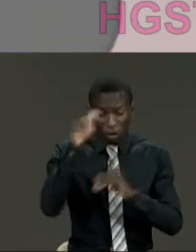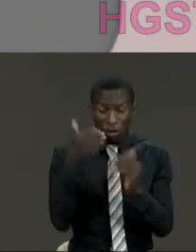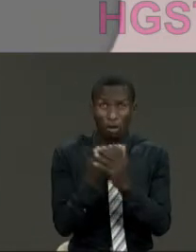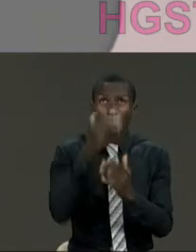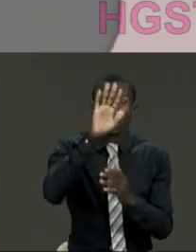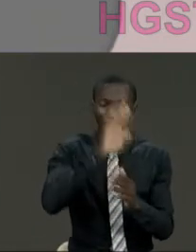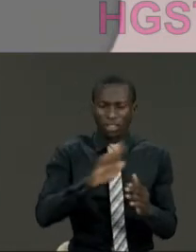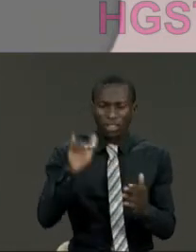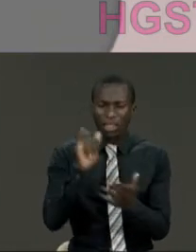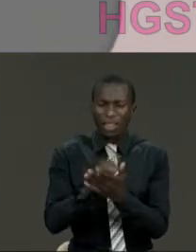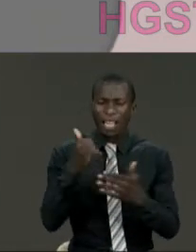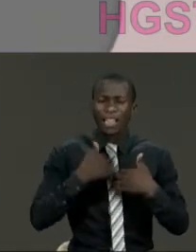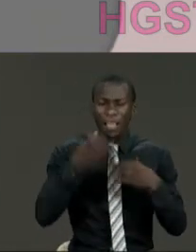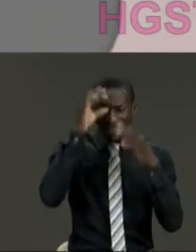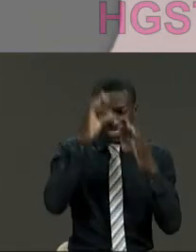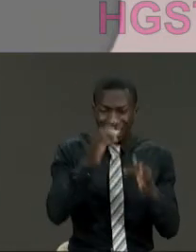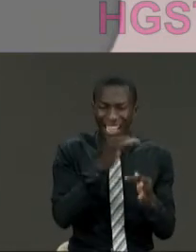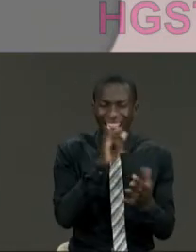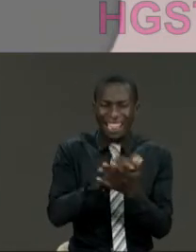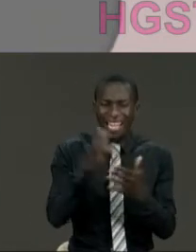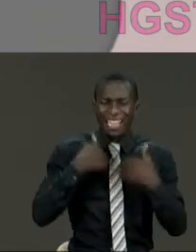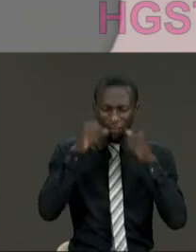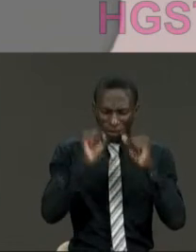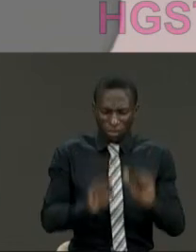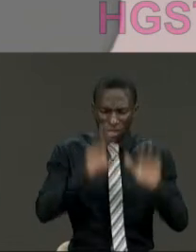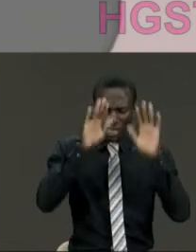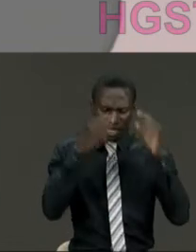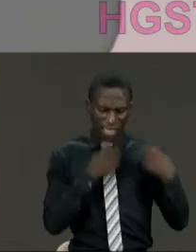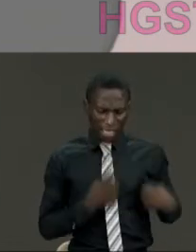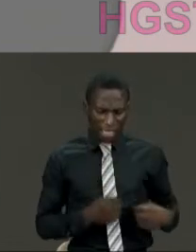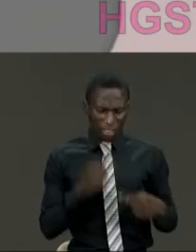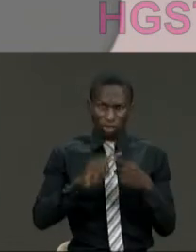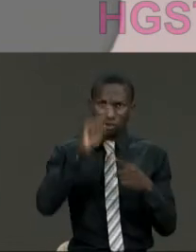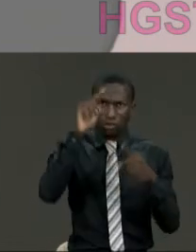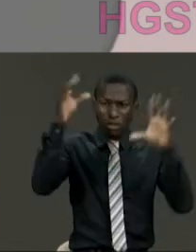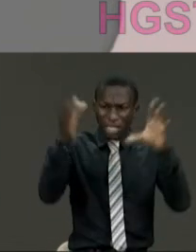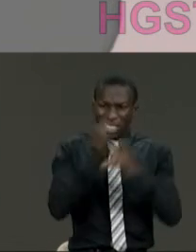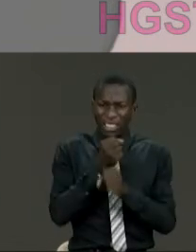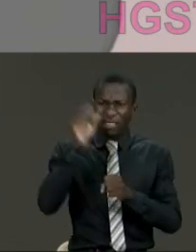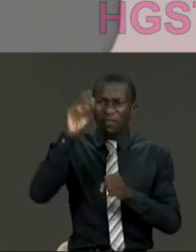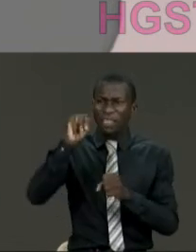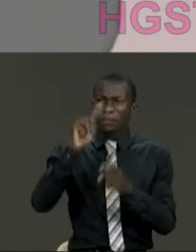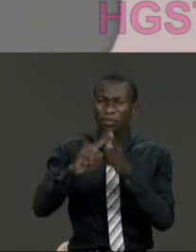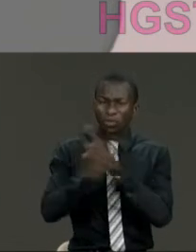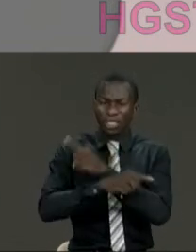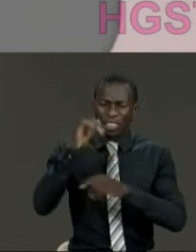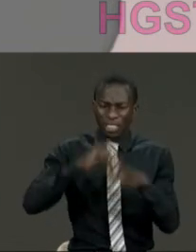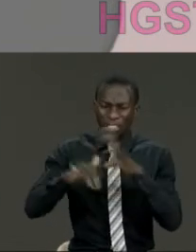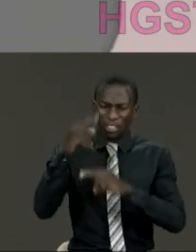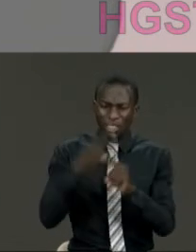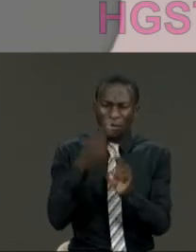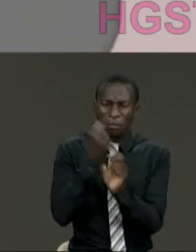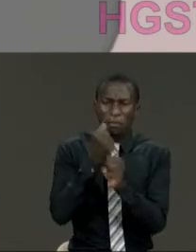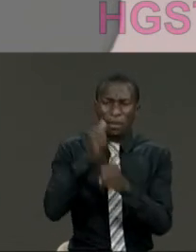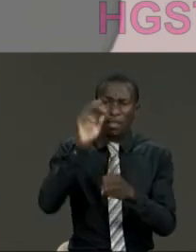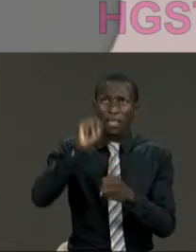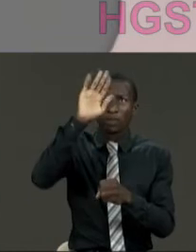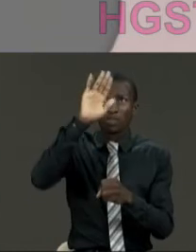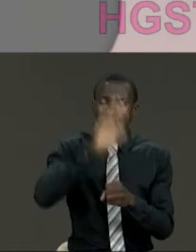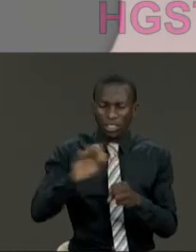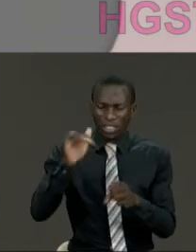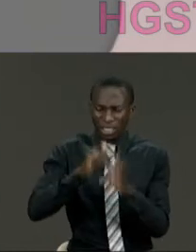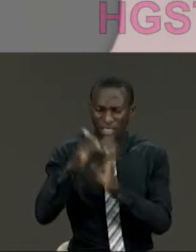today, that have surrendered their heart to you. Receive them in Jesus' name. Make them your children in Jesus' name. Give